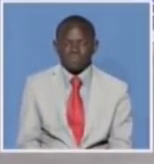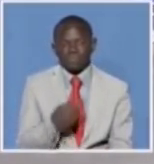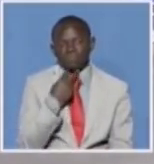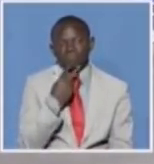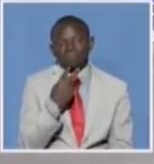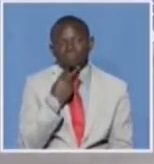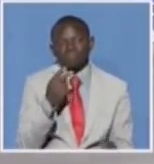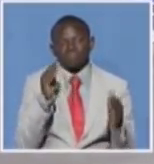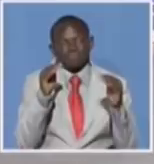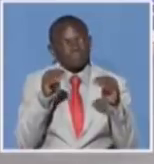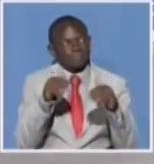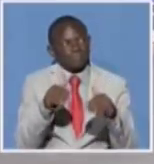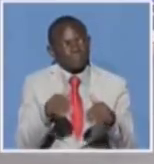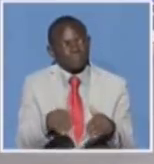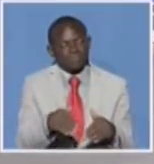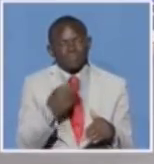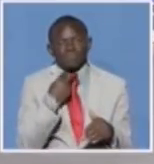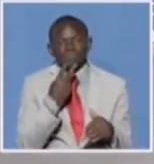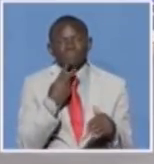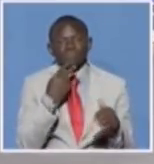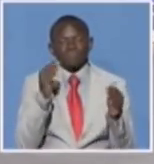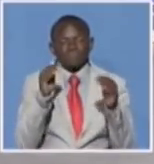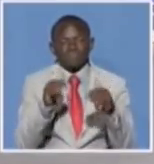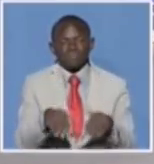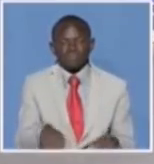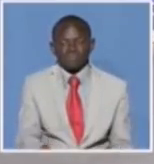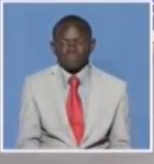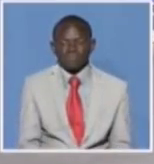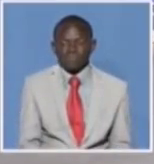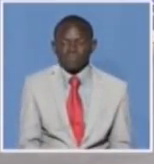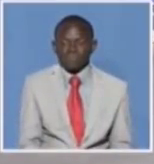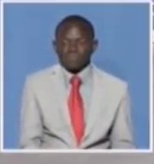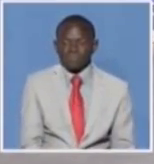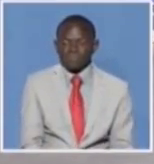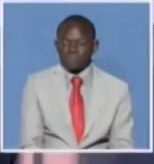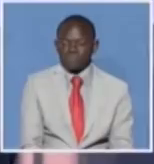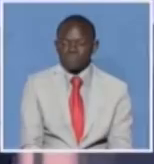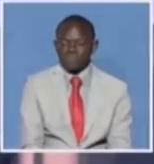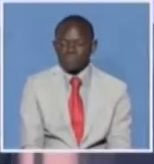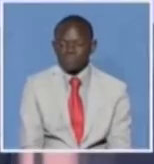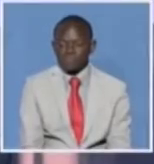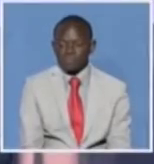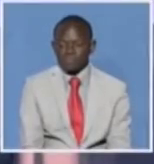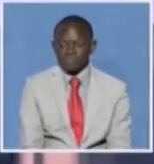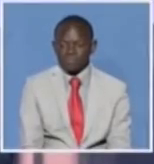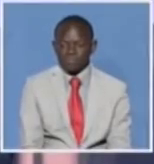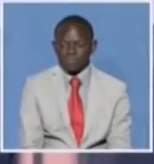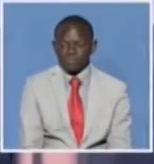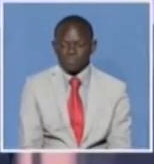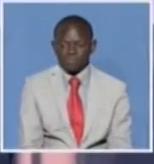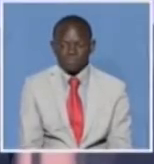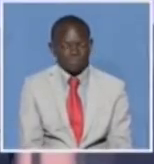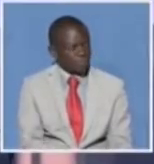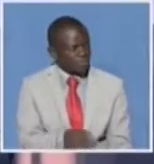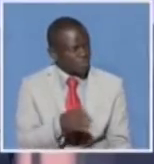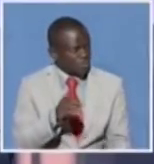we are taking, we take them because we know where we want to go and we believe we'll get to where we are going. Is it because of donors? Are donors funding